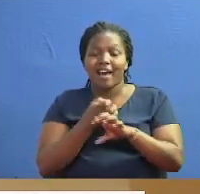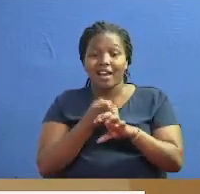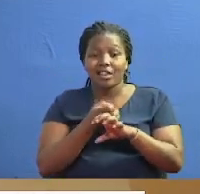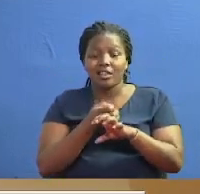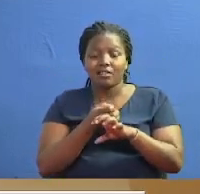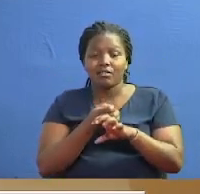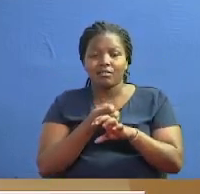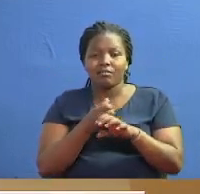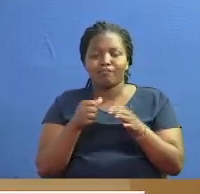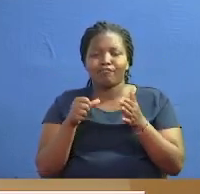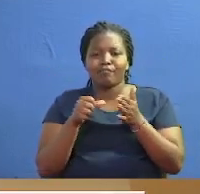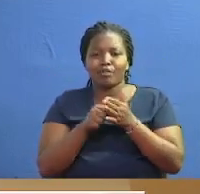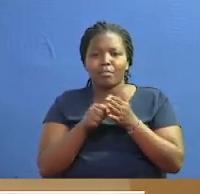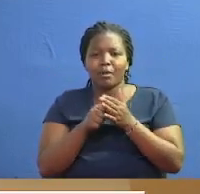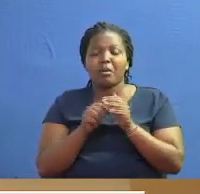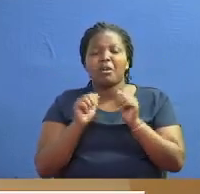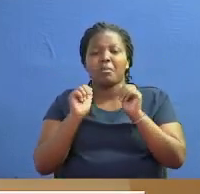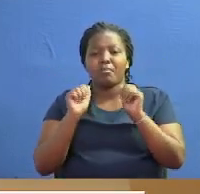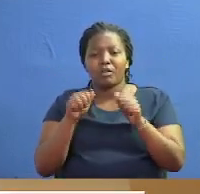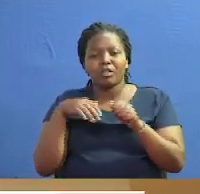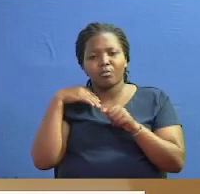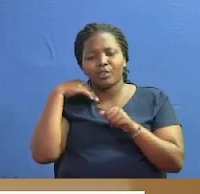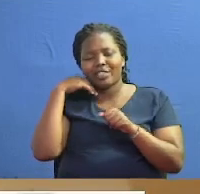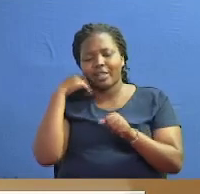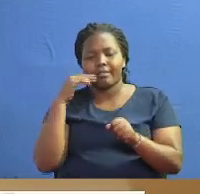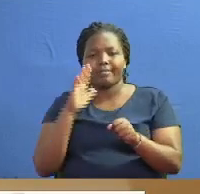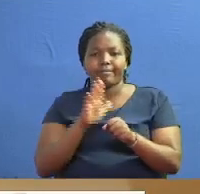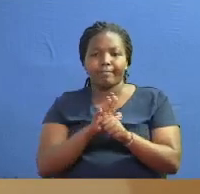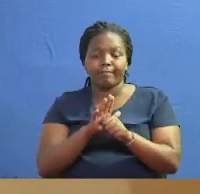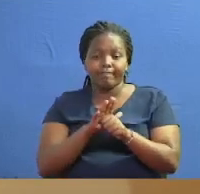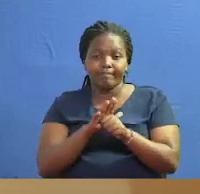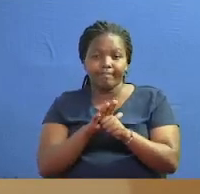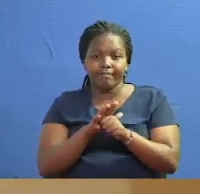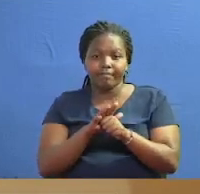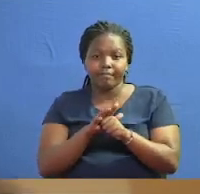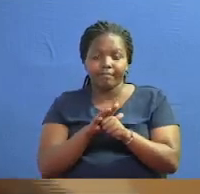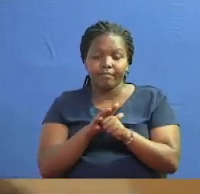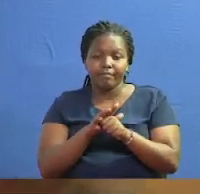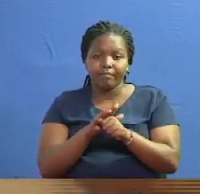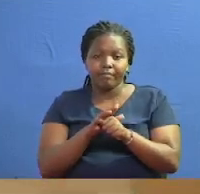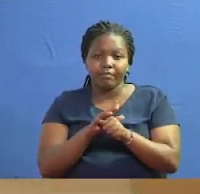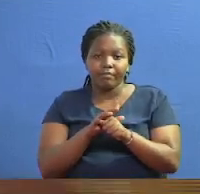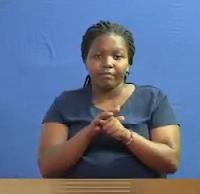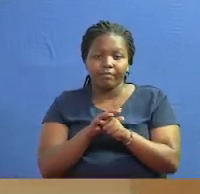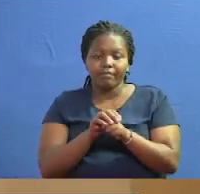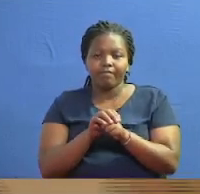are likely to get a more drop in their blood level. They are likely to get a more